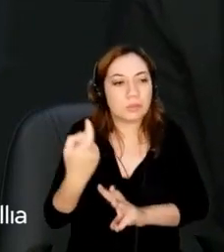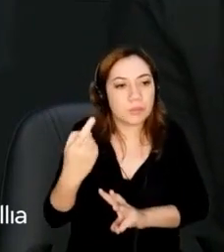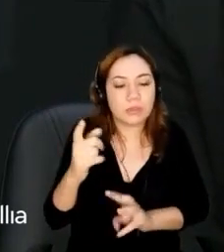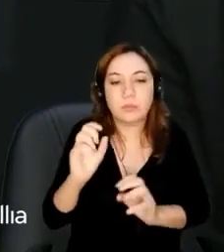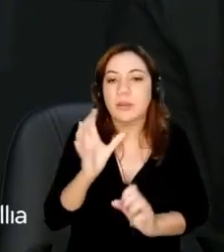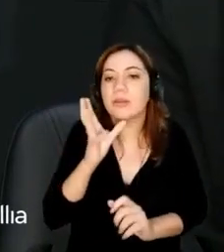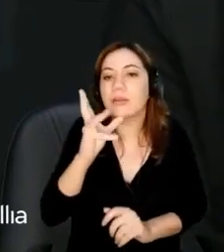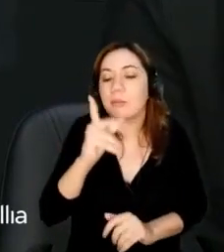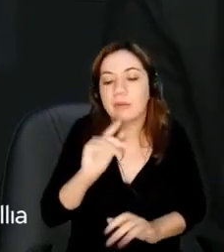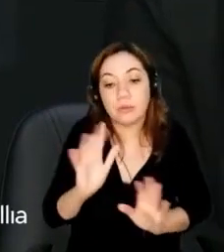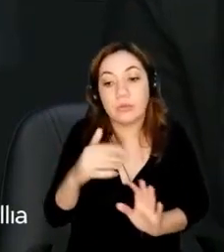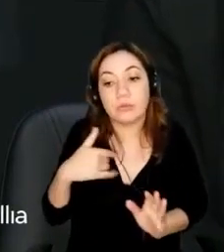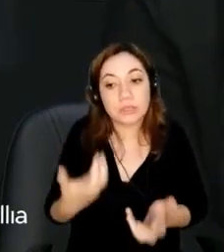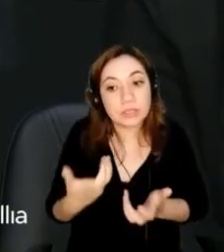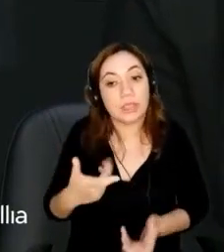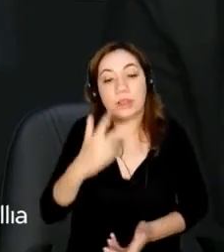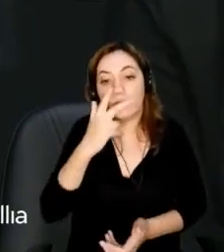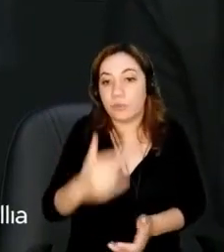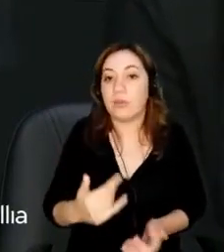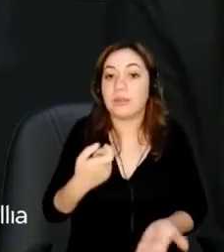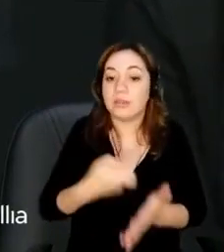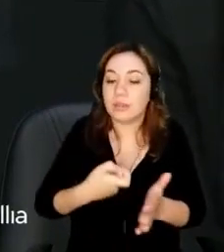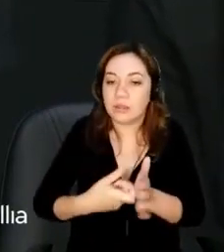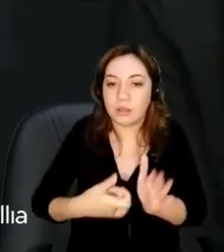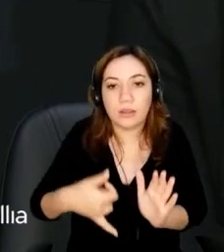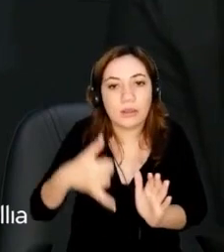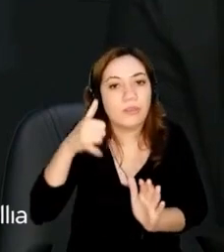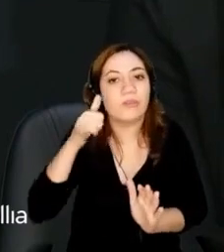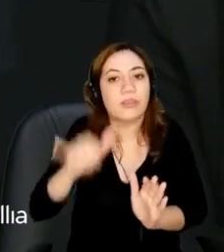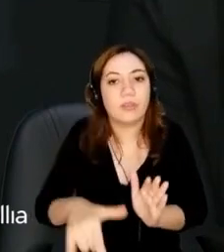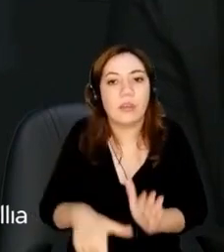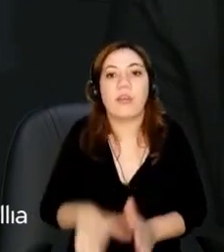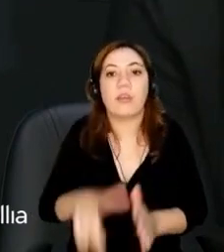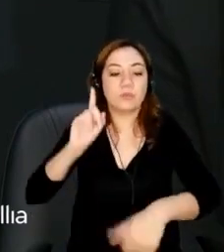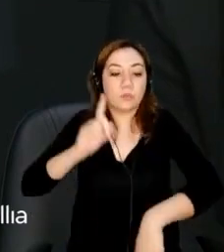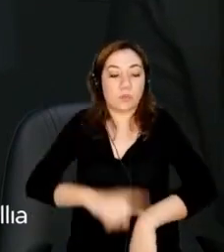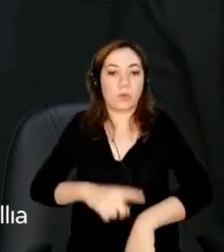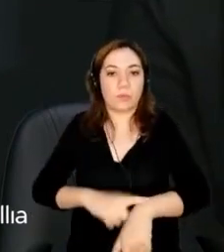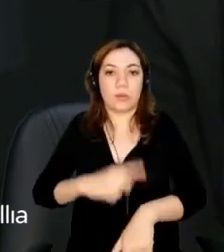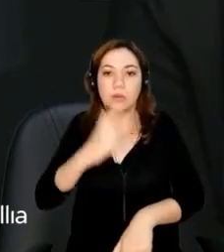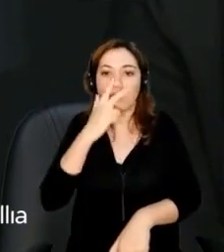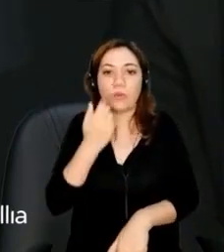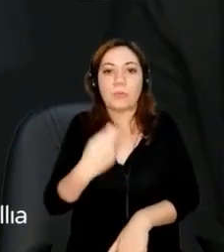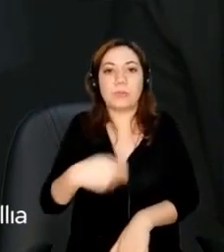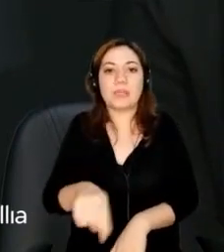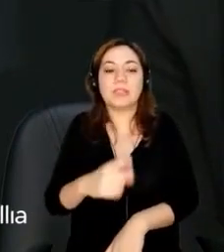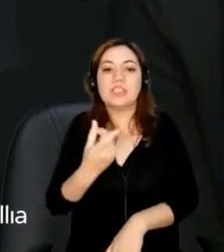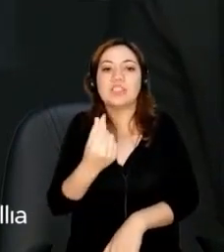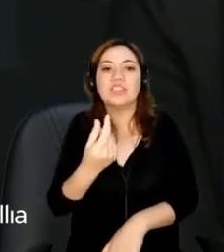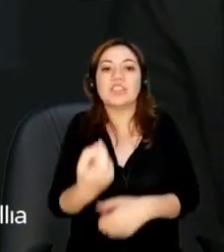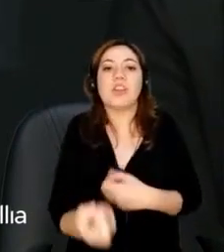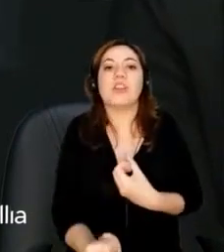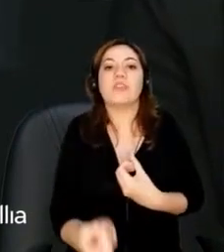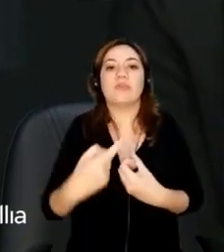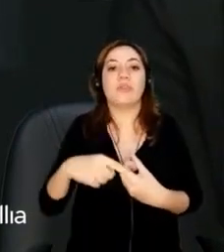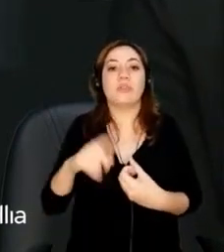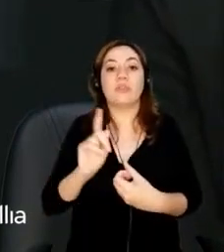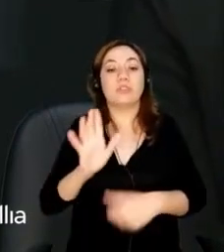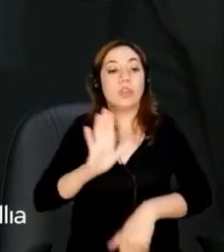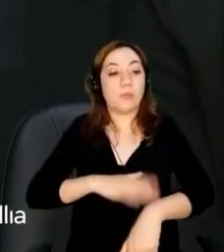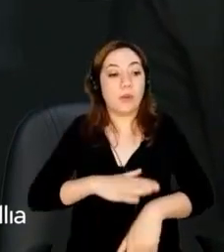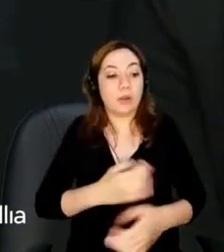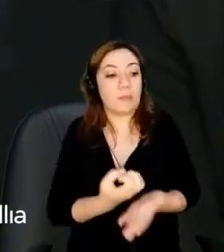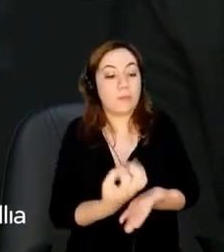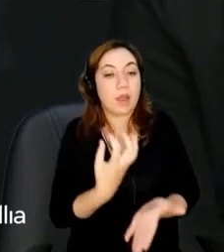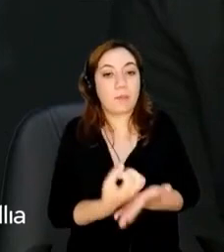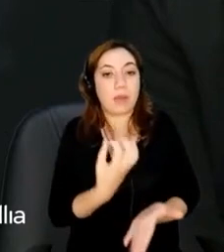fraudulent transactions, from occurring real time so that there is not a chargeback process. It's stopped there. You get a notification in your mobile app from your bank that essentially